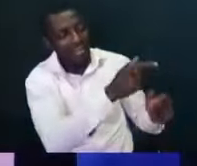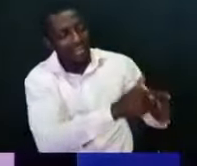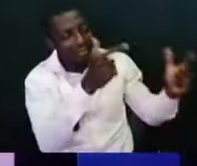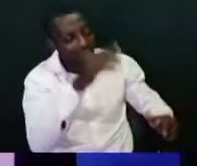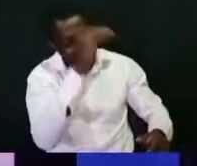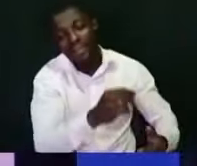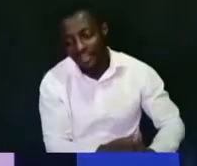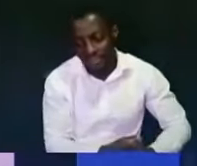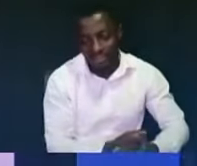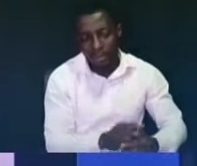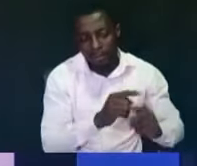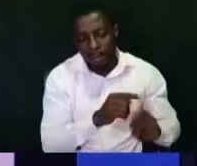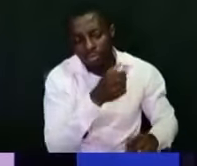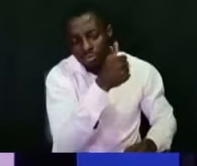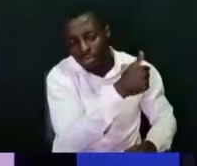mesmerizing